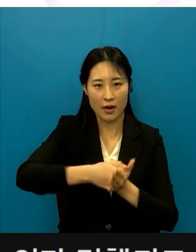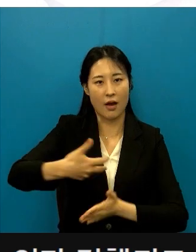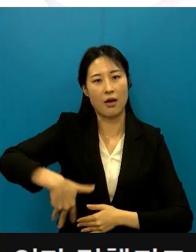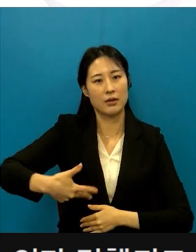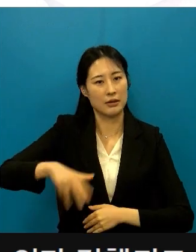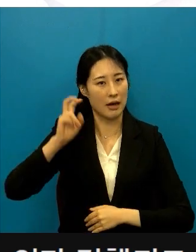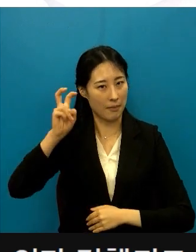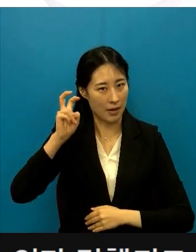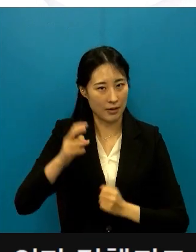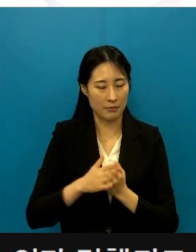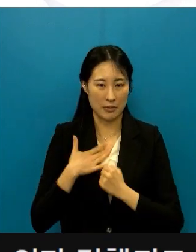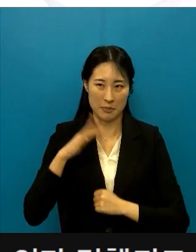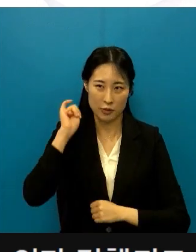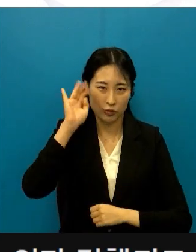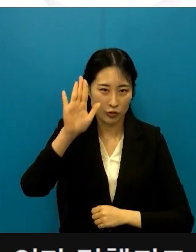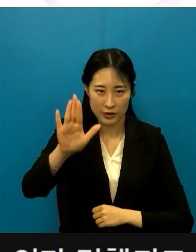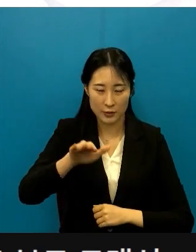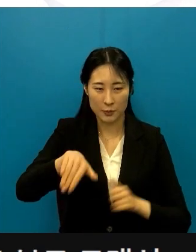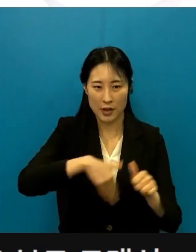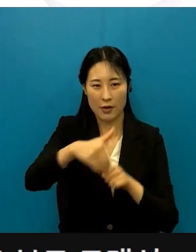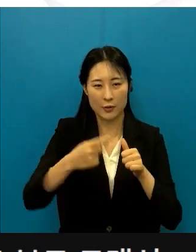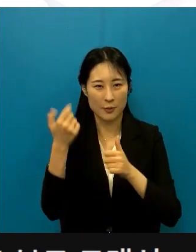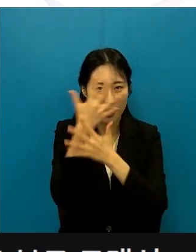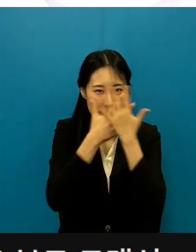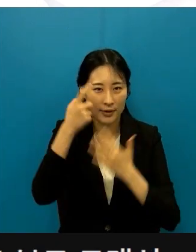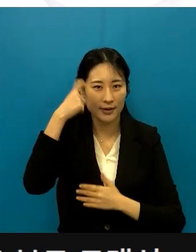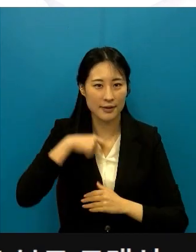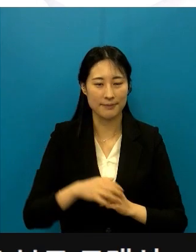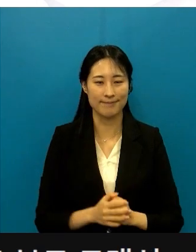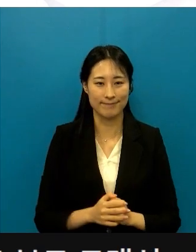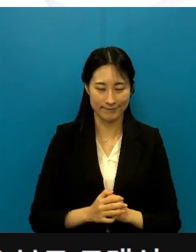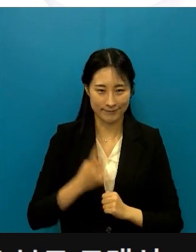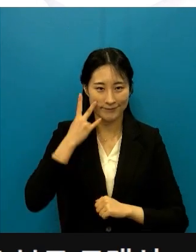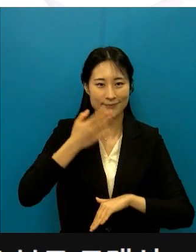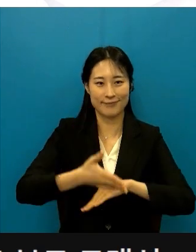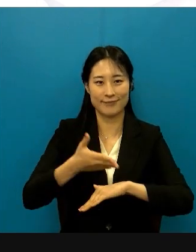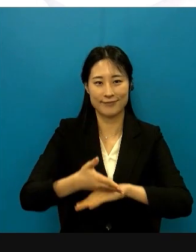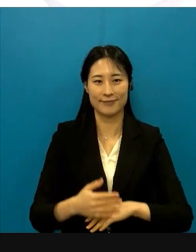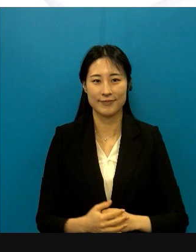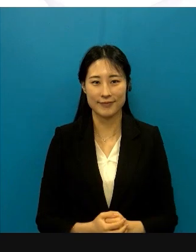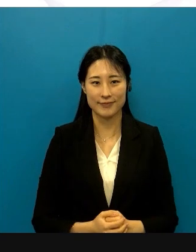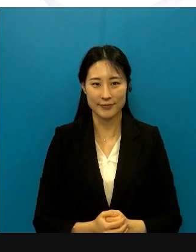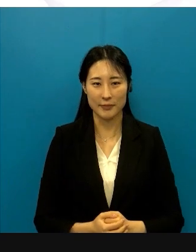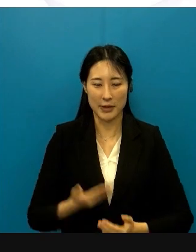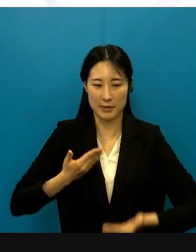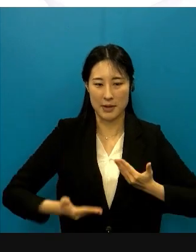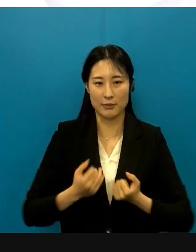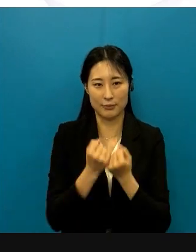Thank you, Dr. Kaycan, to join under your busy schedule. Do